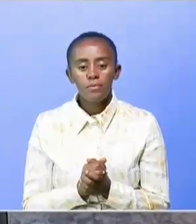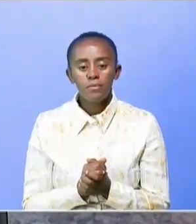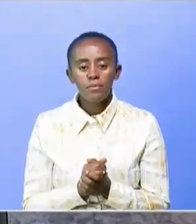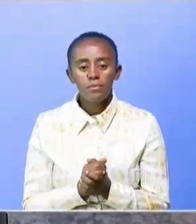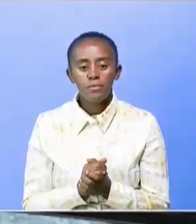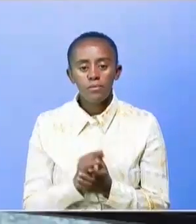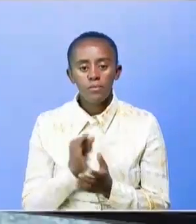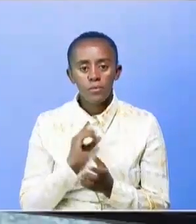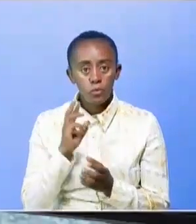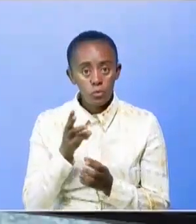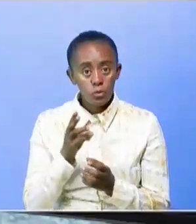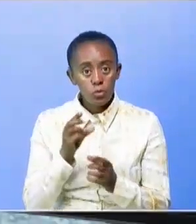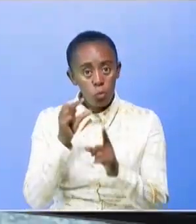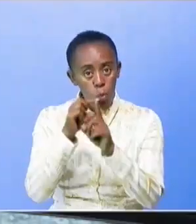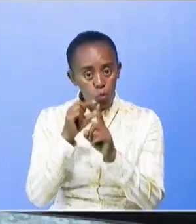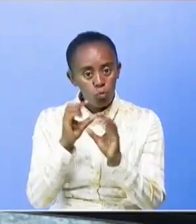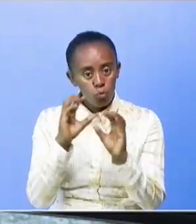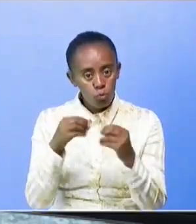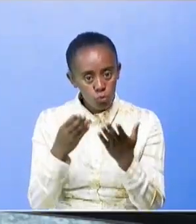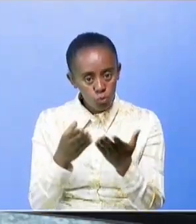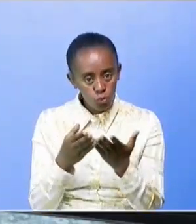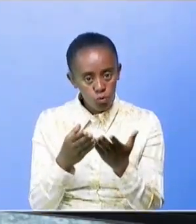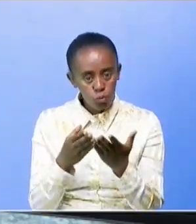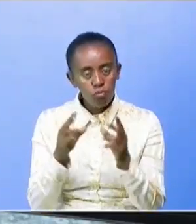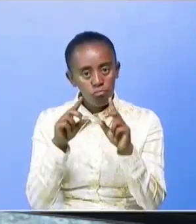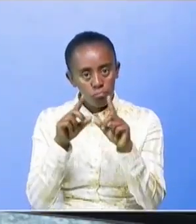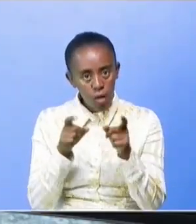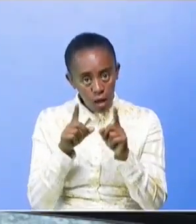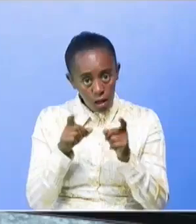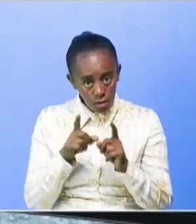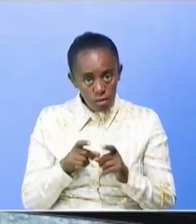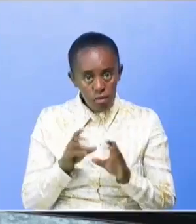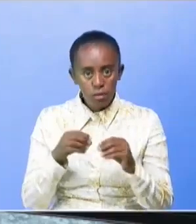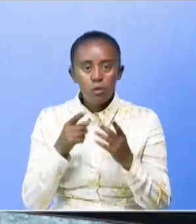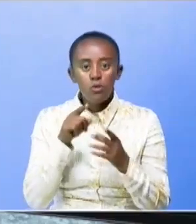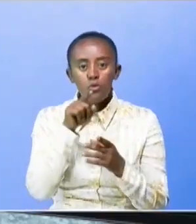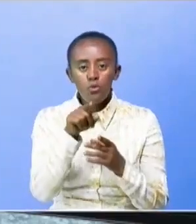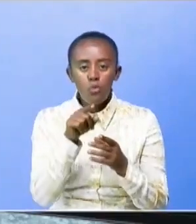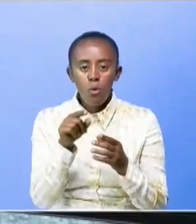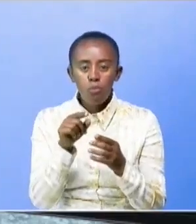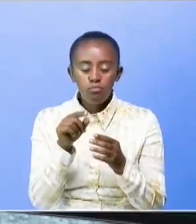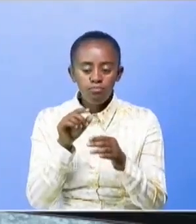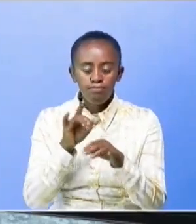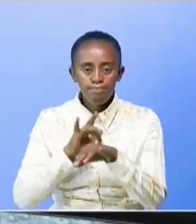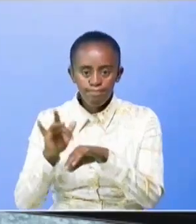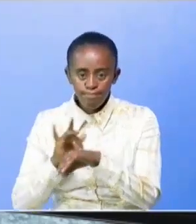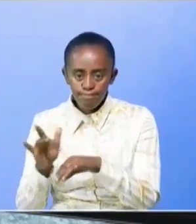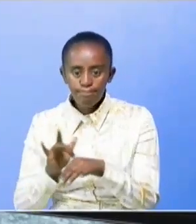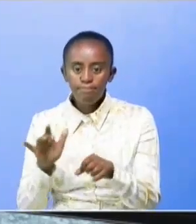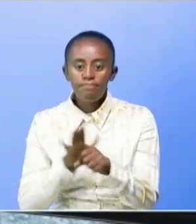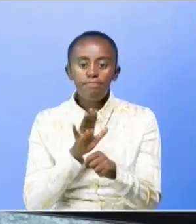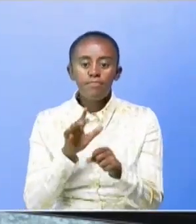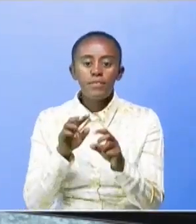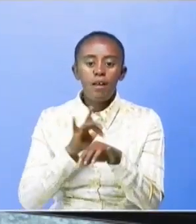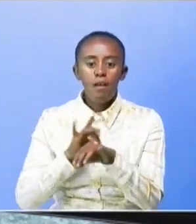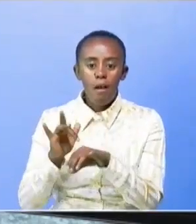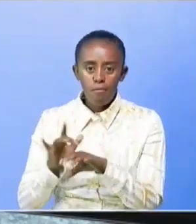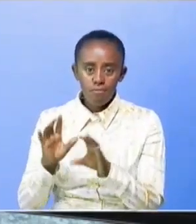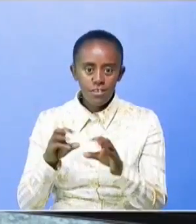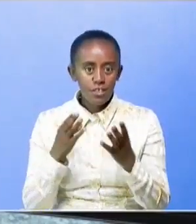I will give you some of the words in brackets and you're going to put them in or fill them in the gaps